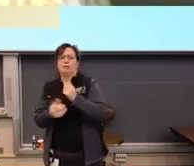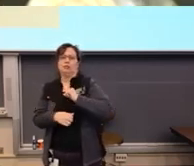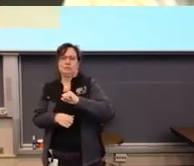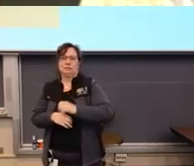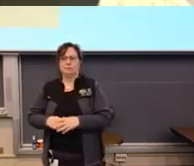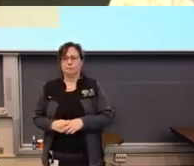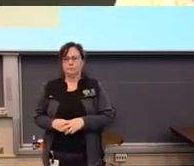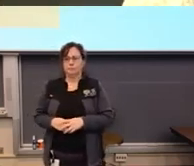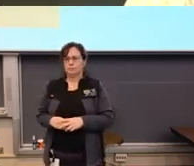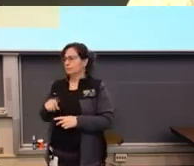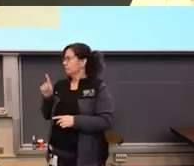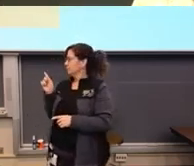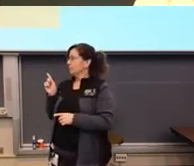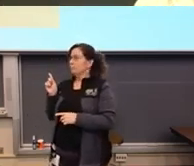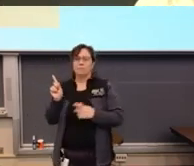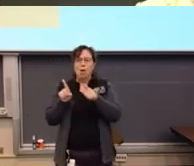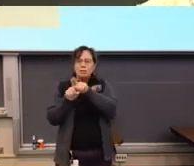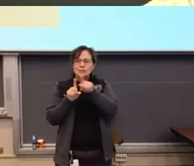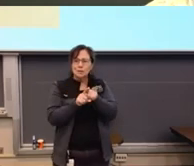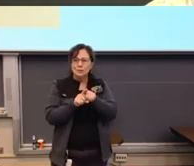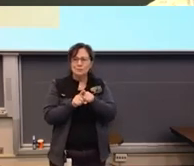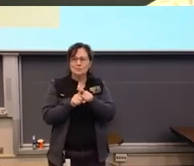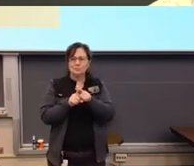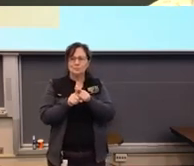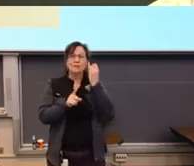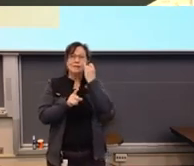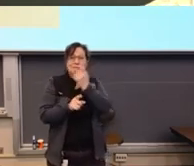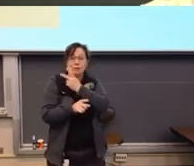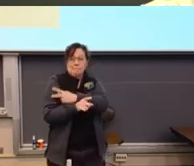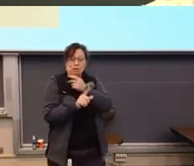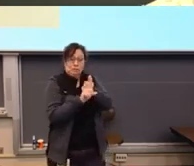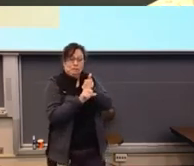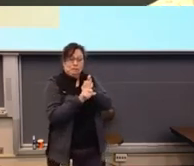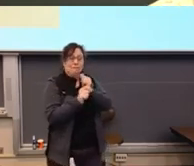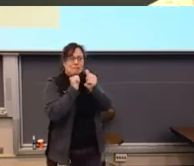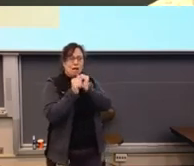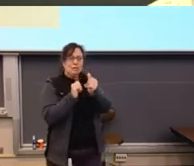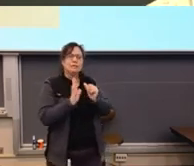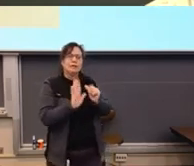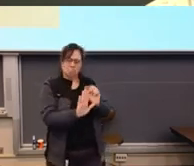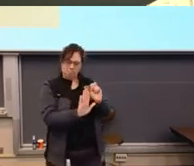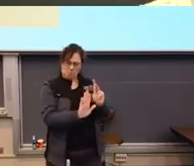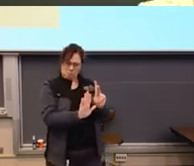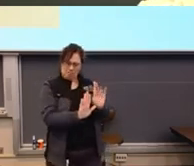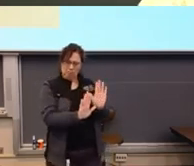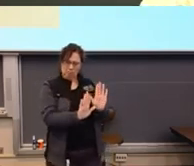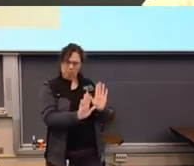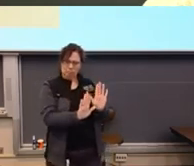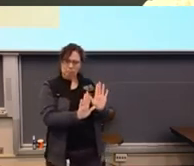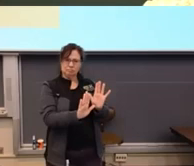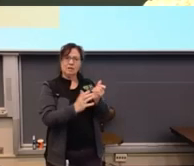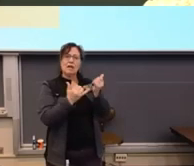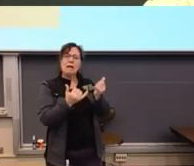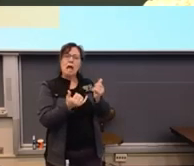And then too, with the patient that is in denial, I'll just say, okay, well, let's put this out on a